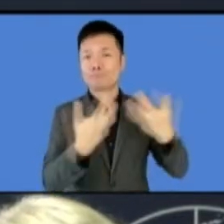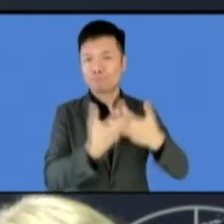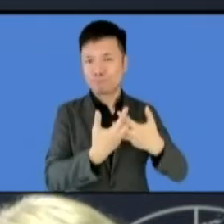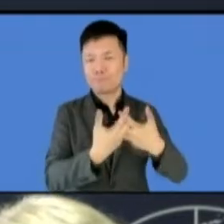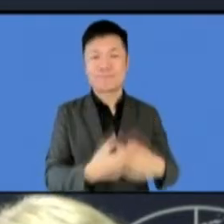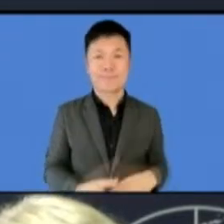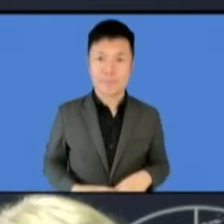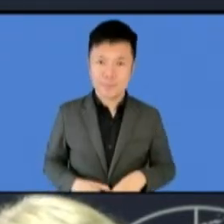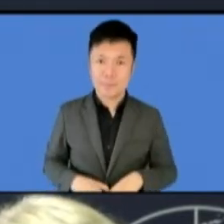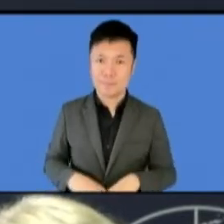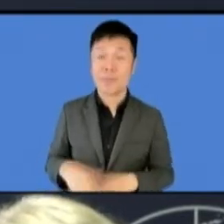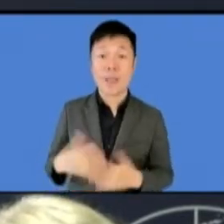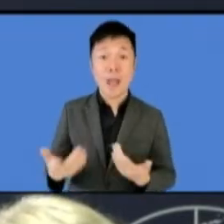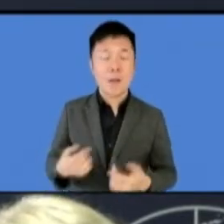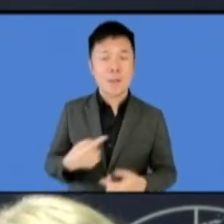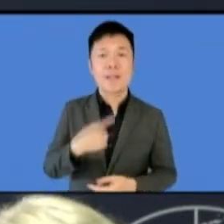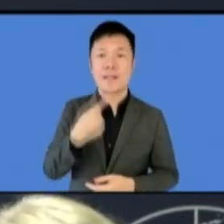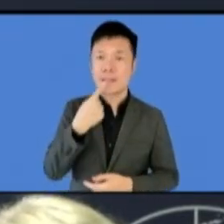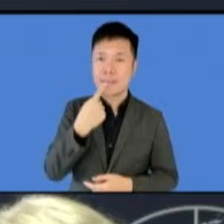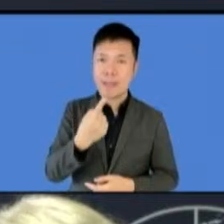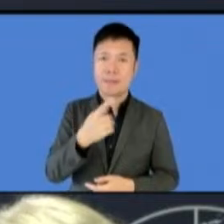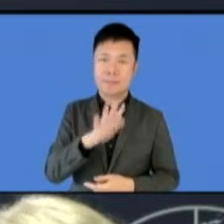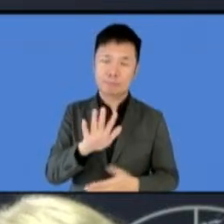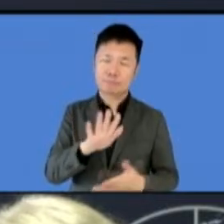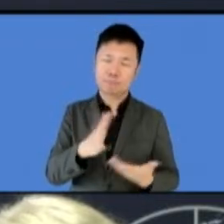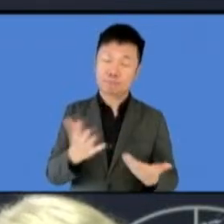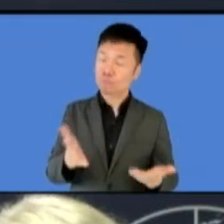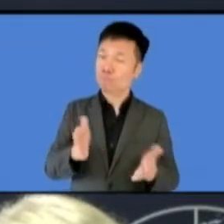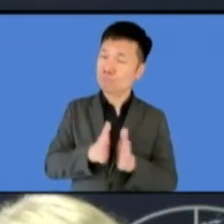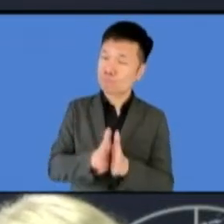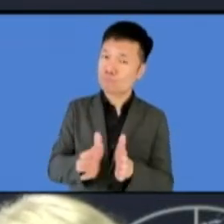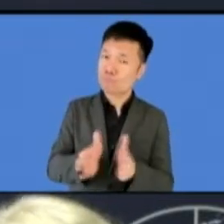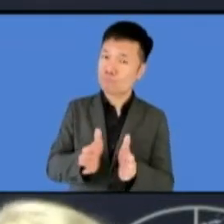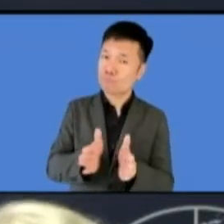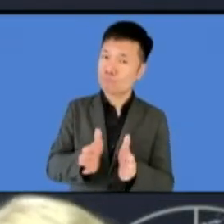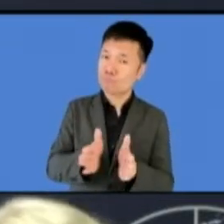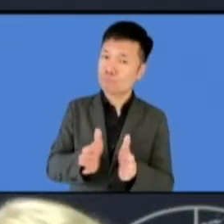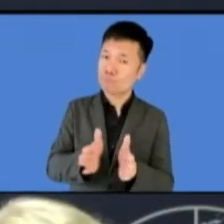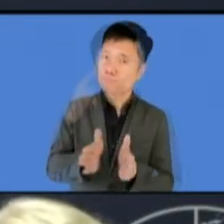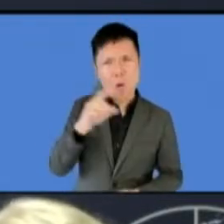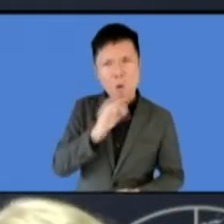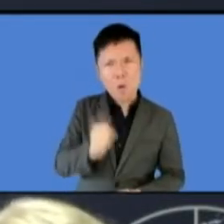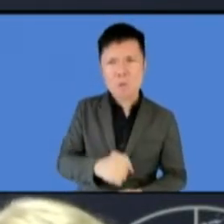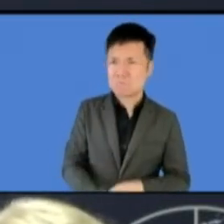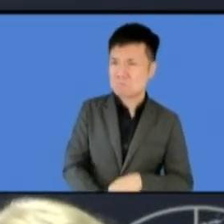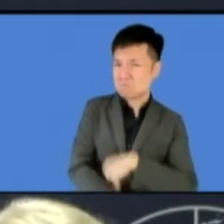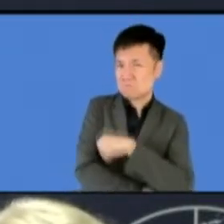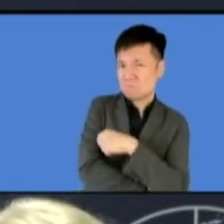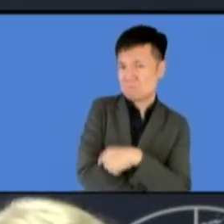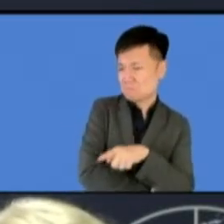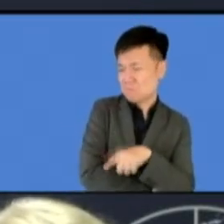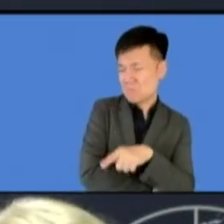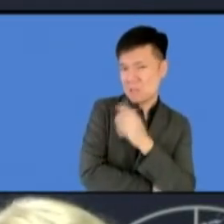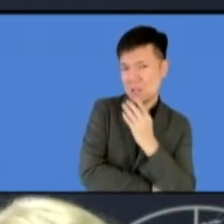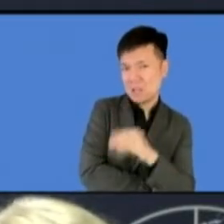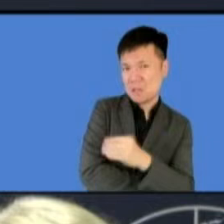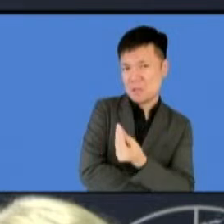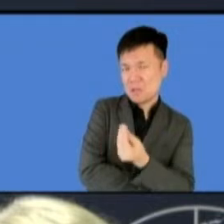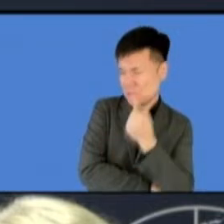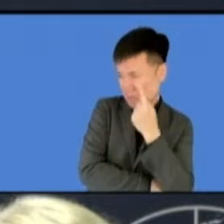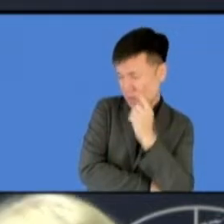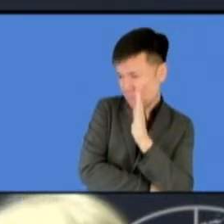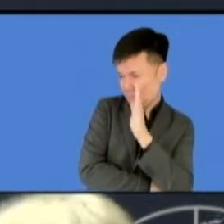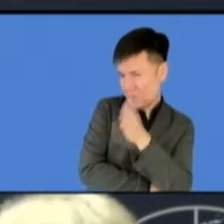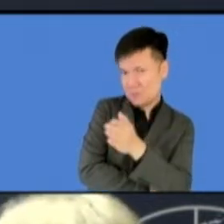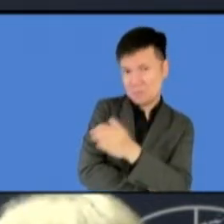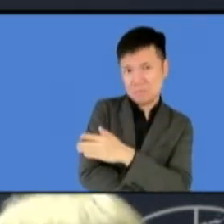That tone is extremely important, because otherwise older people simply get stuck with the voice from the past, young people simply get stuck with the voice from the future